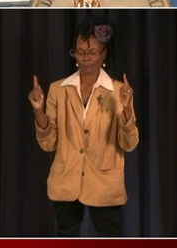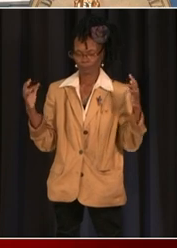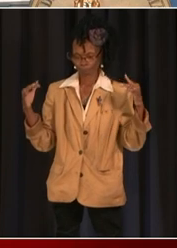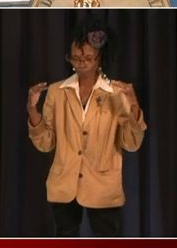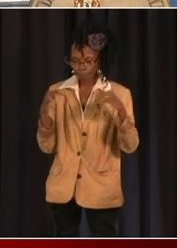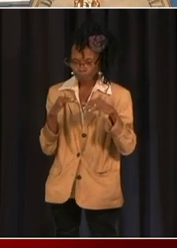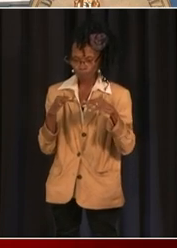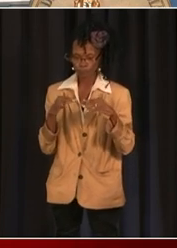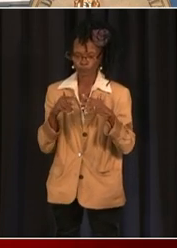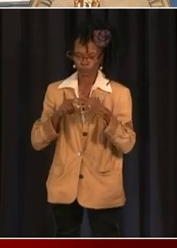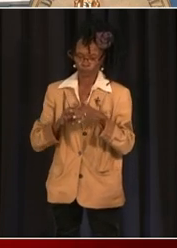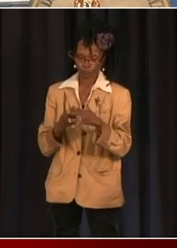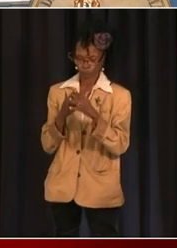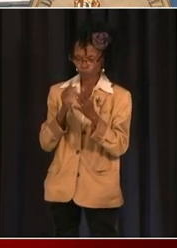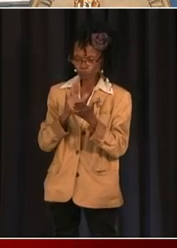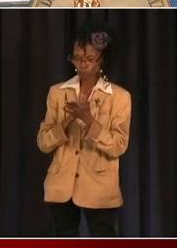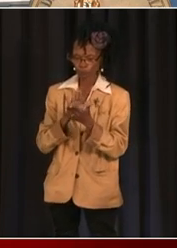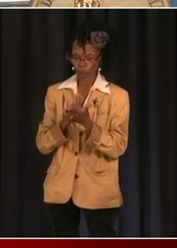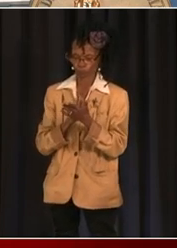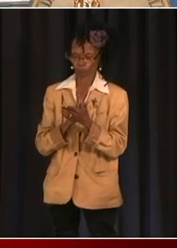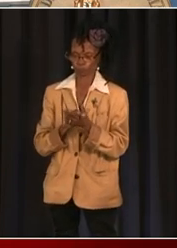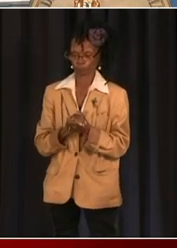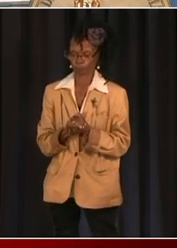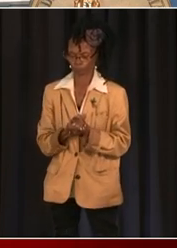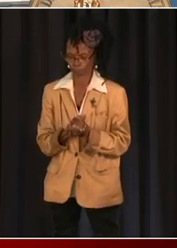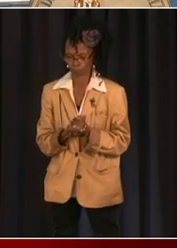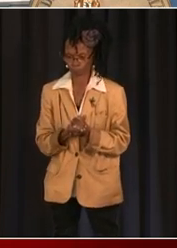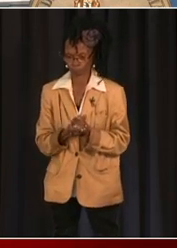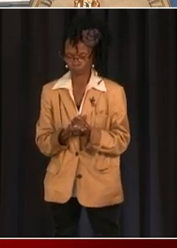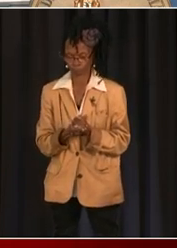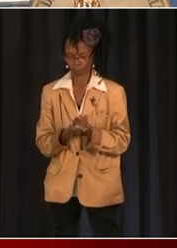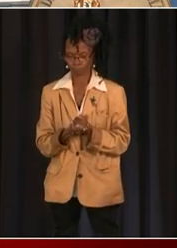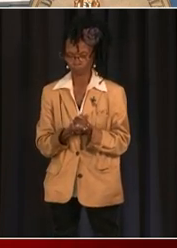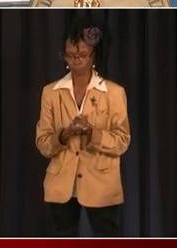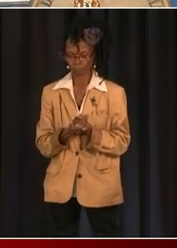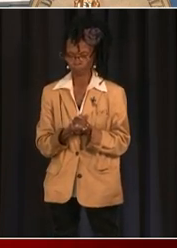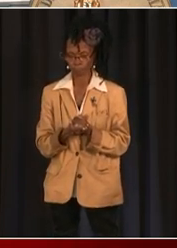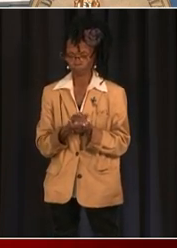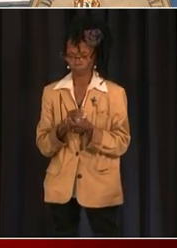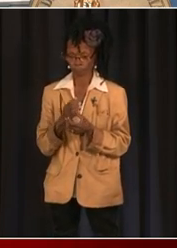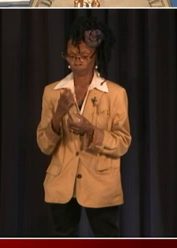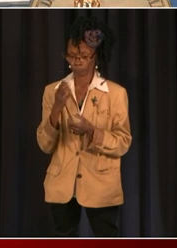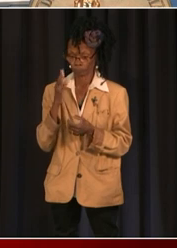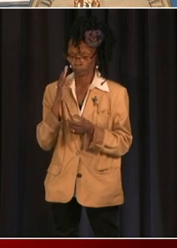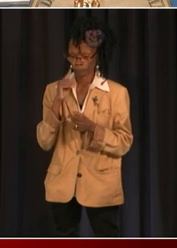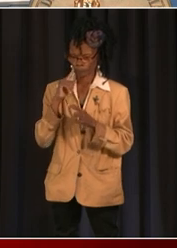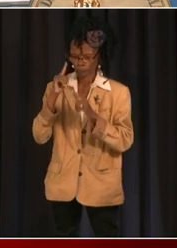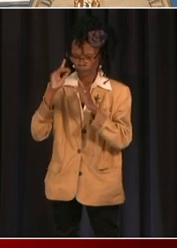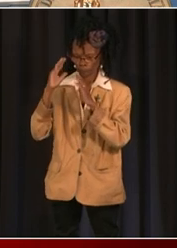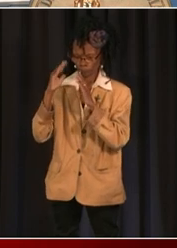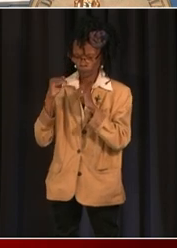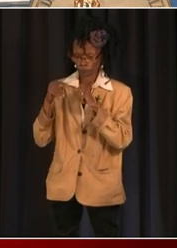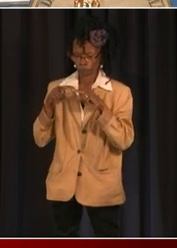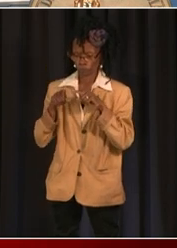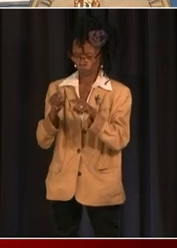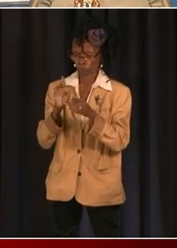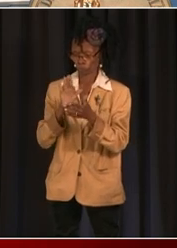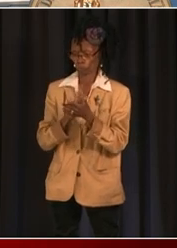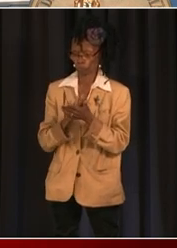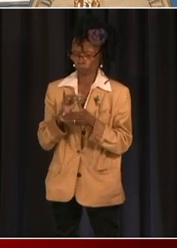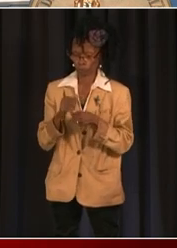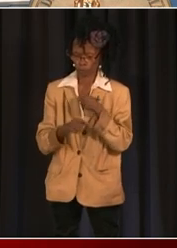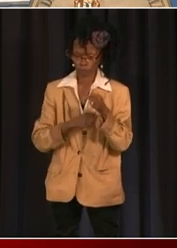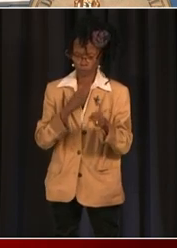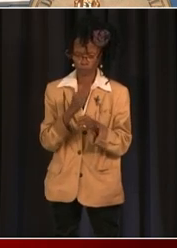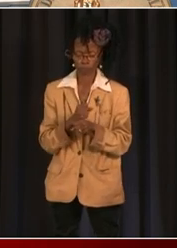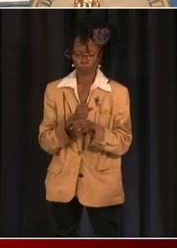coaches, counselors, and mentors and friends. And we expect that throughout the school year, a range of health and